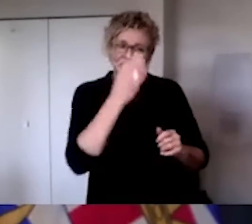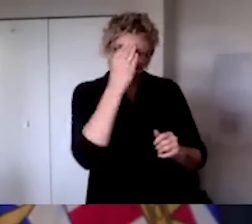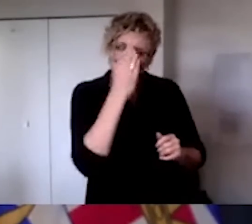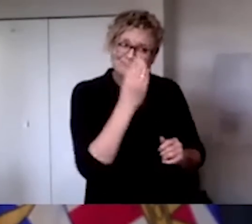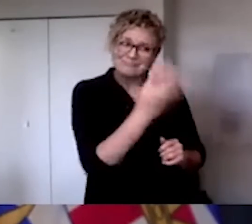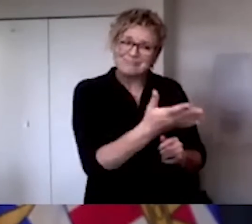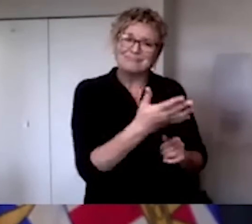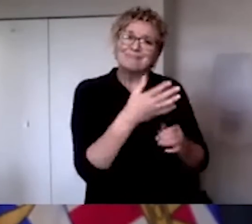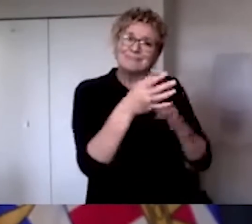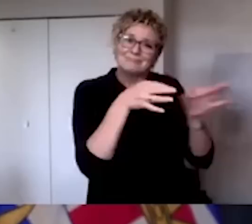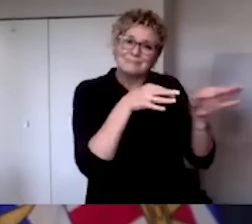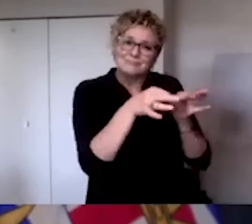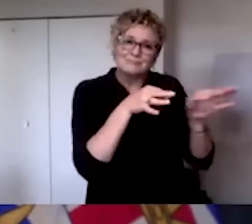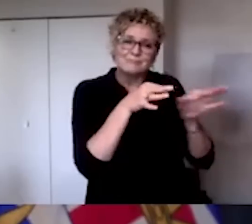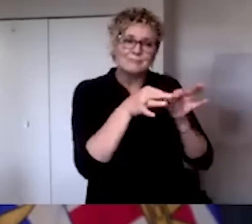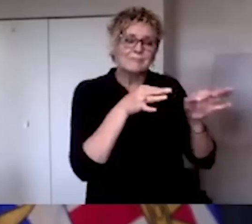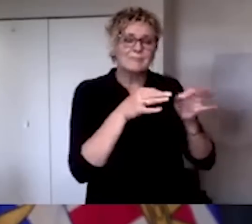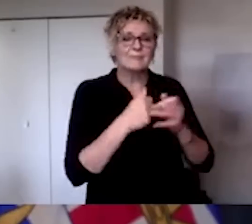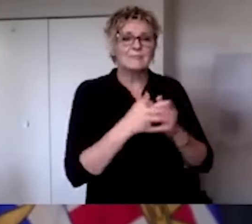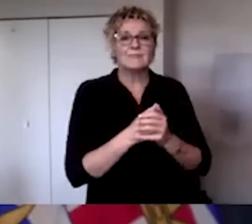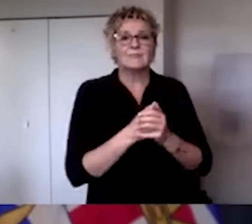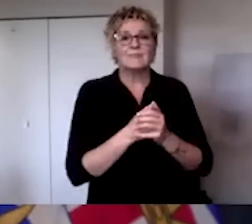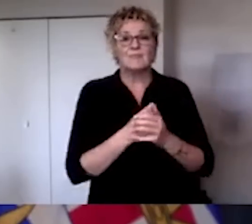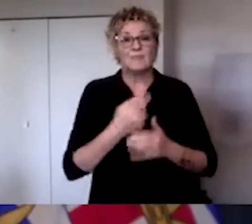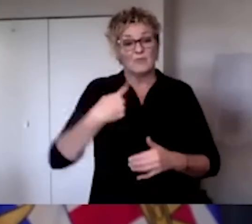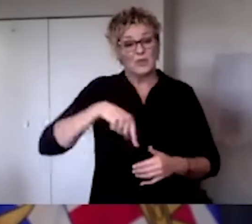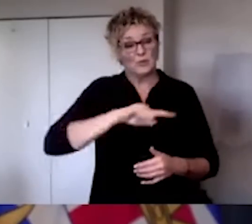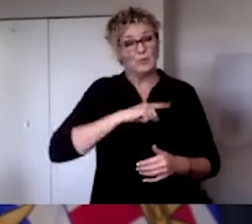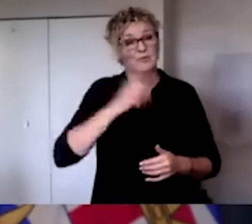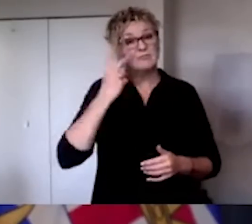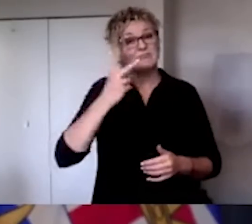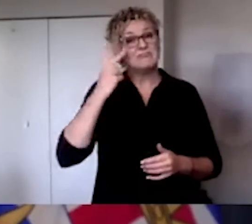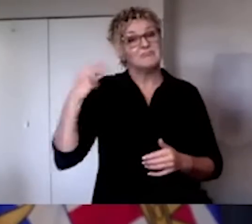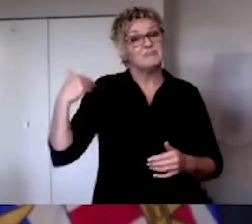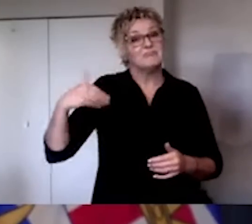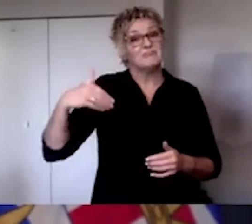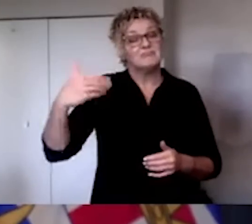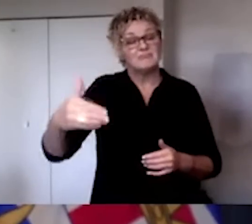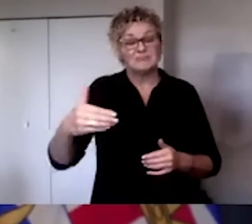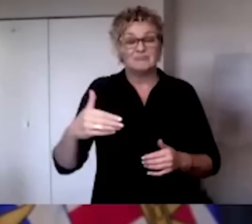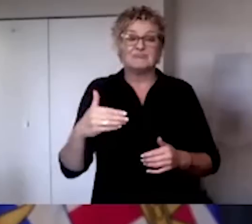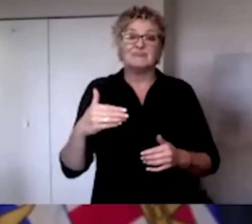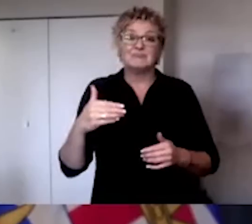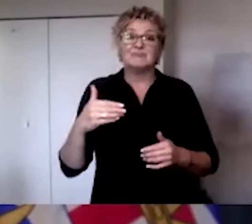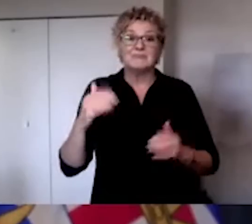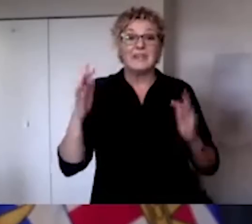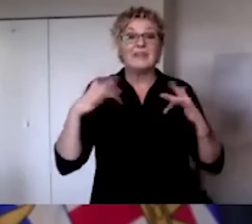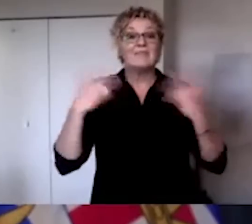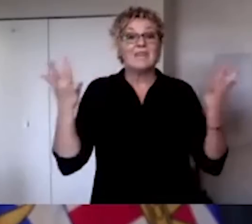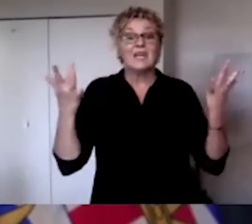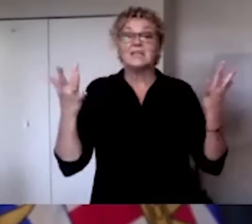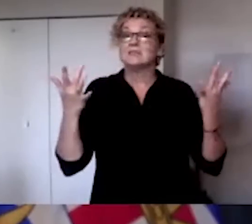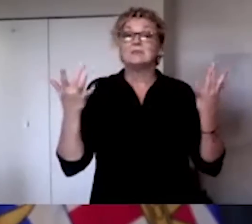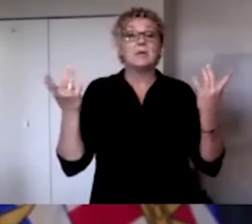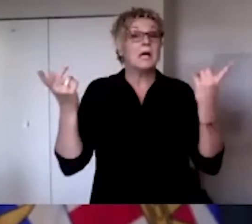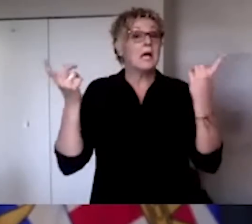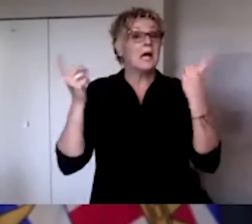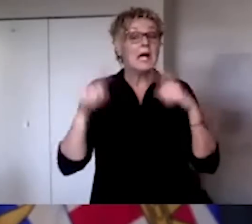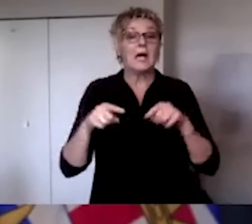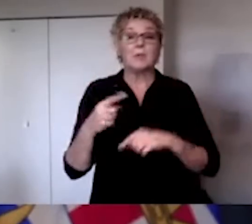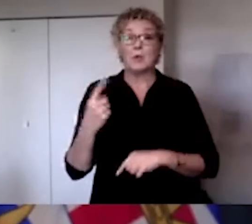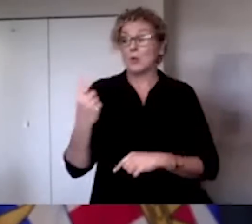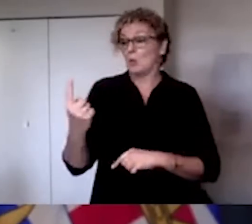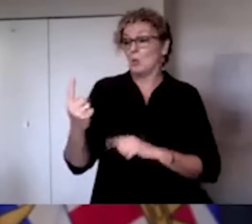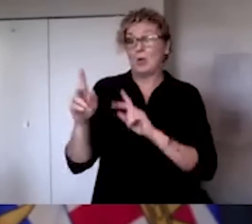social connection is important for all of us. It can be a difficult choice to make. But if you see family or friends